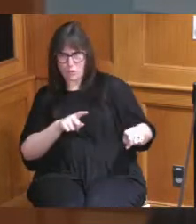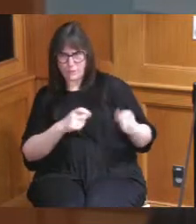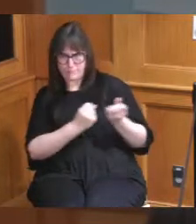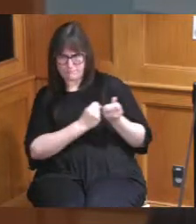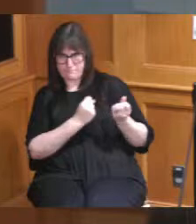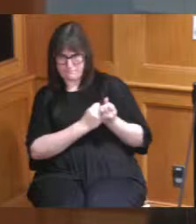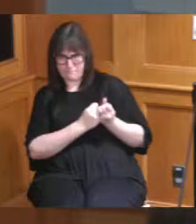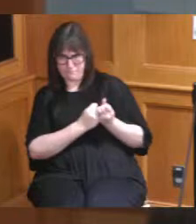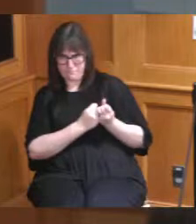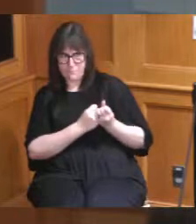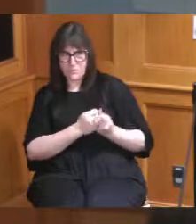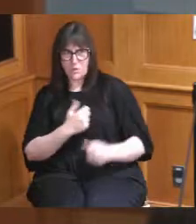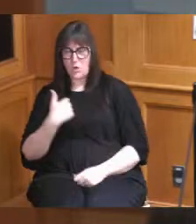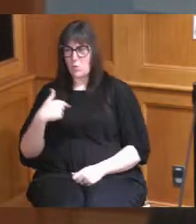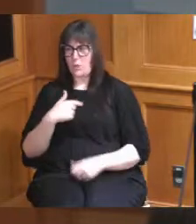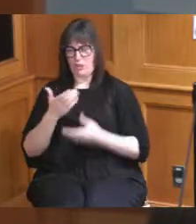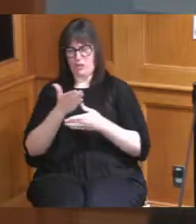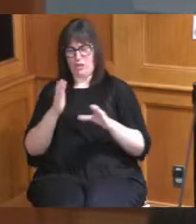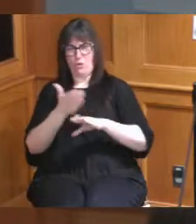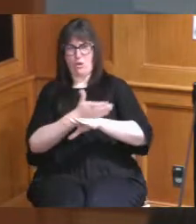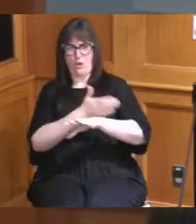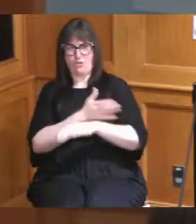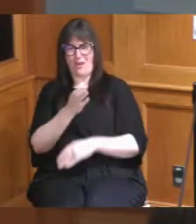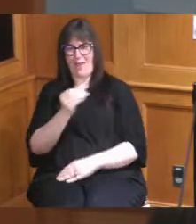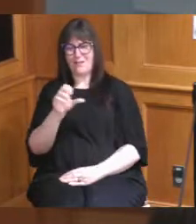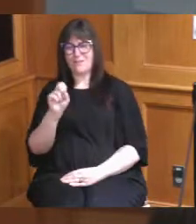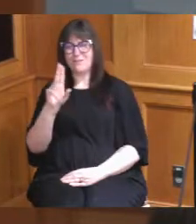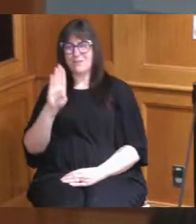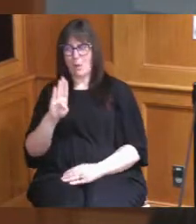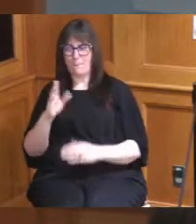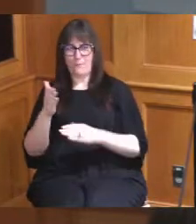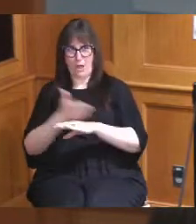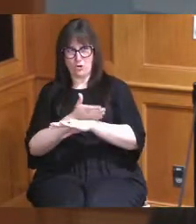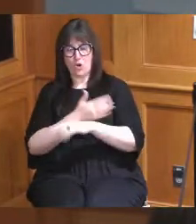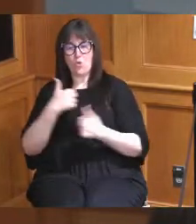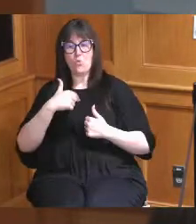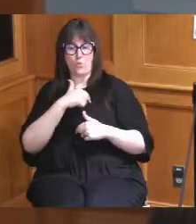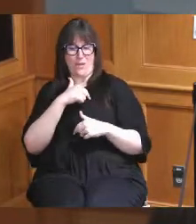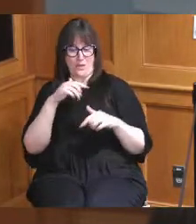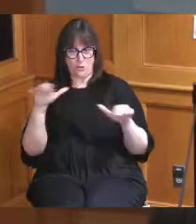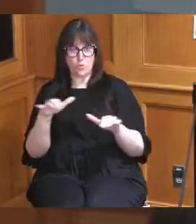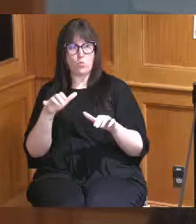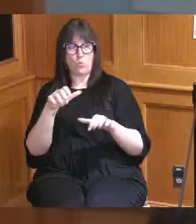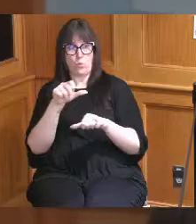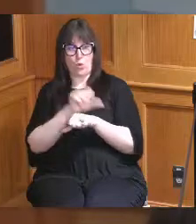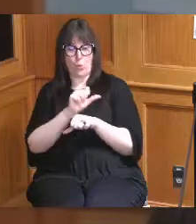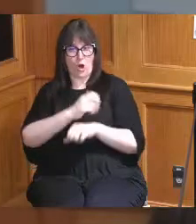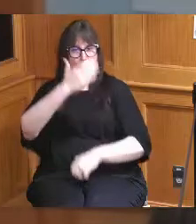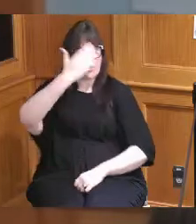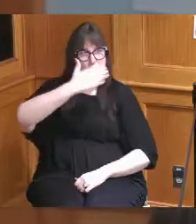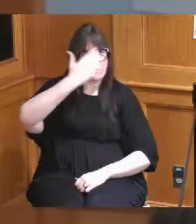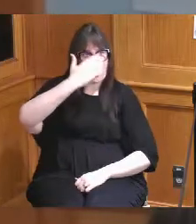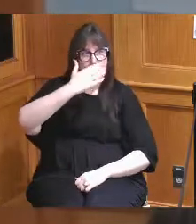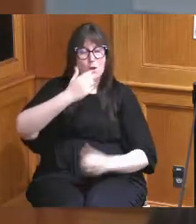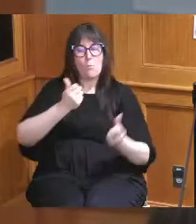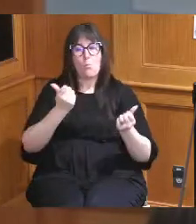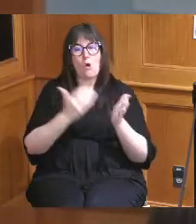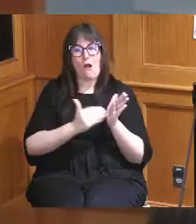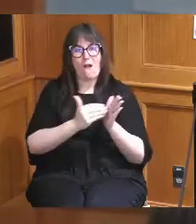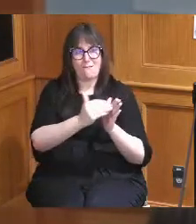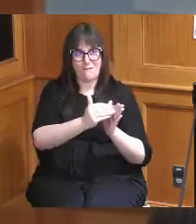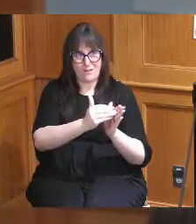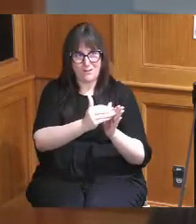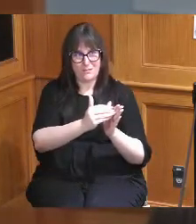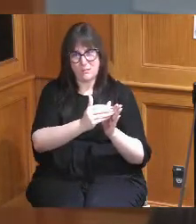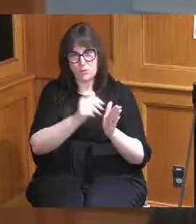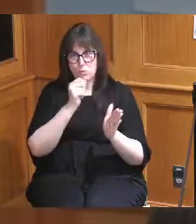infrastructure general contractor and subcontractor. We do the work on the front end that more often than not you